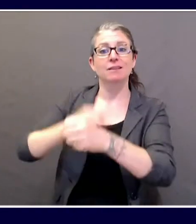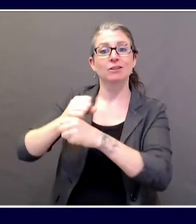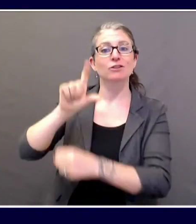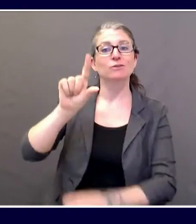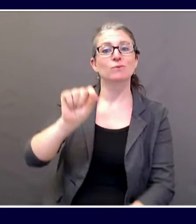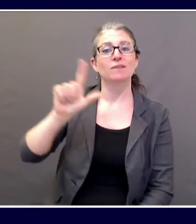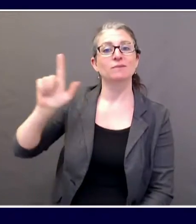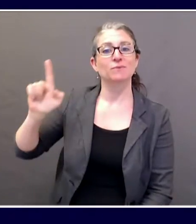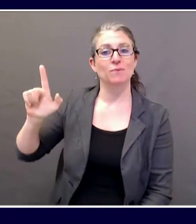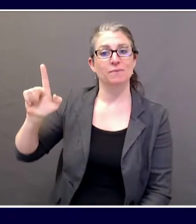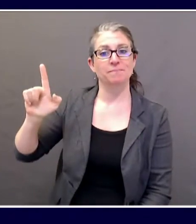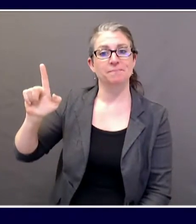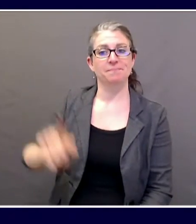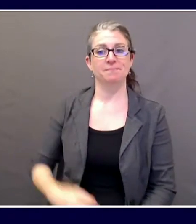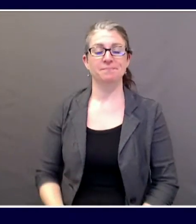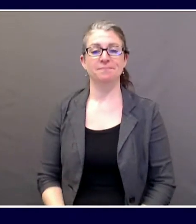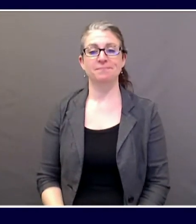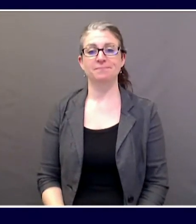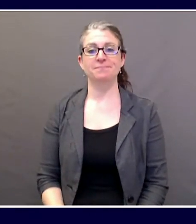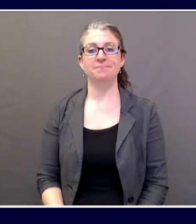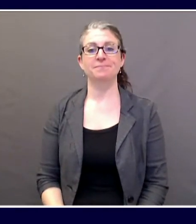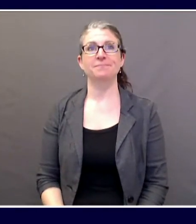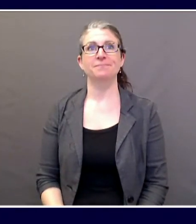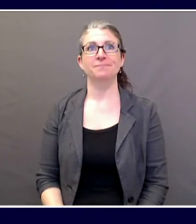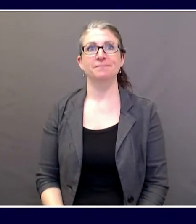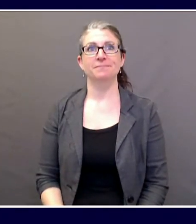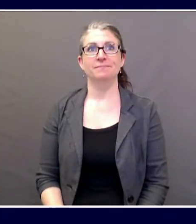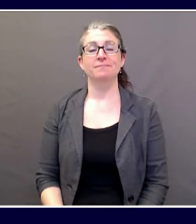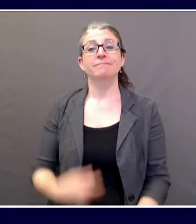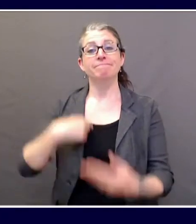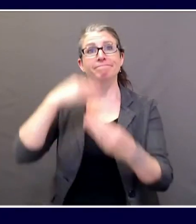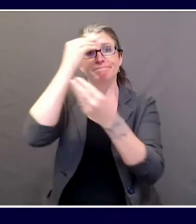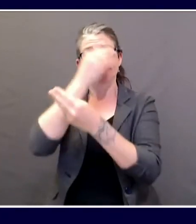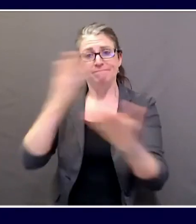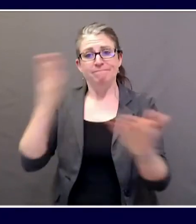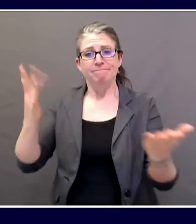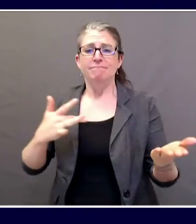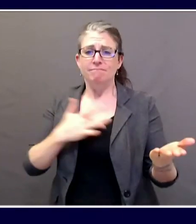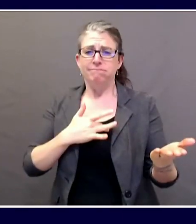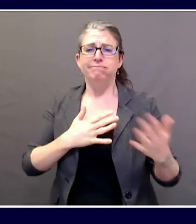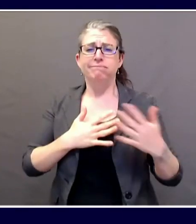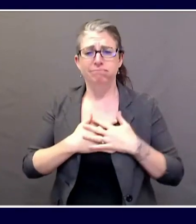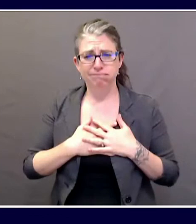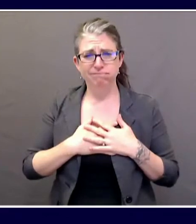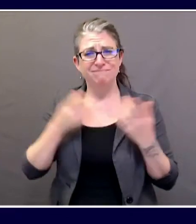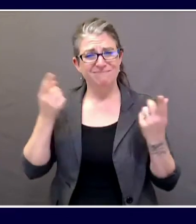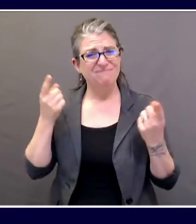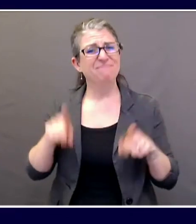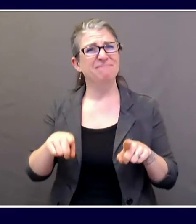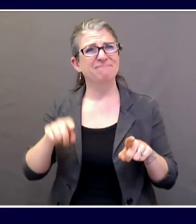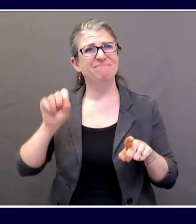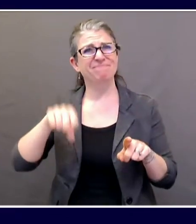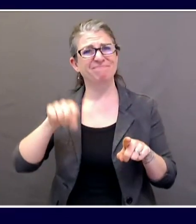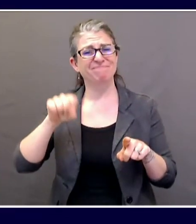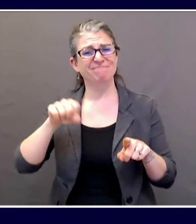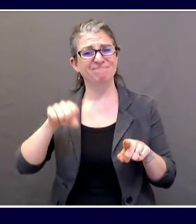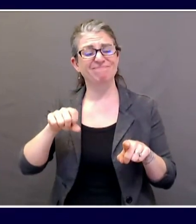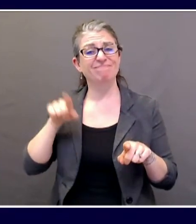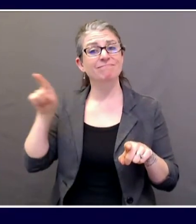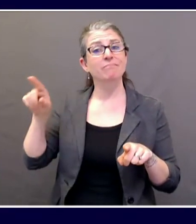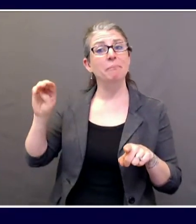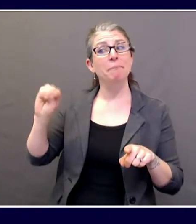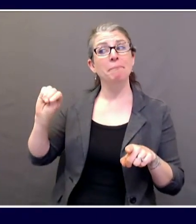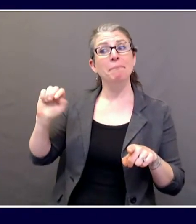2021. I begin today's update on a sad note. The Maine CDC has received the reports